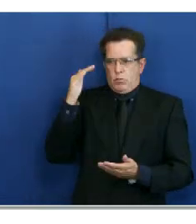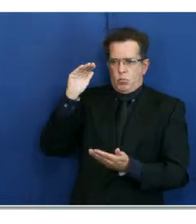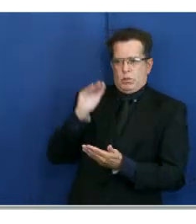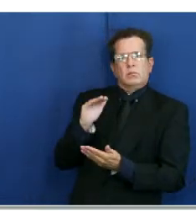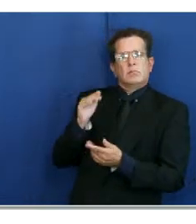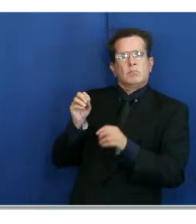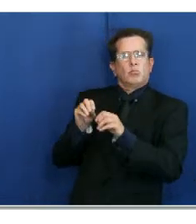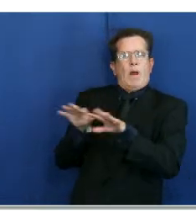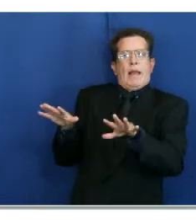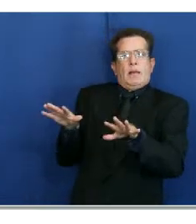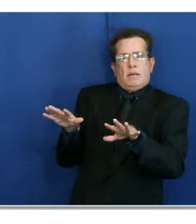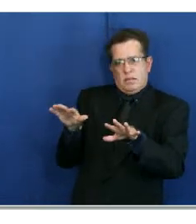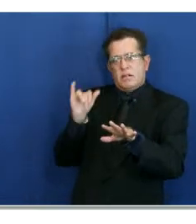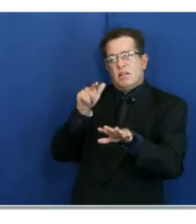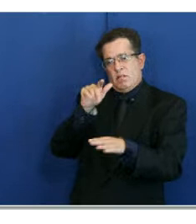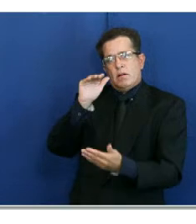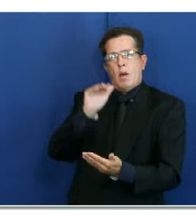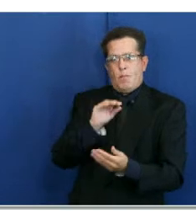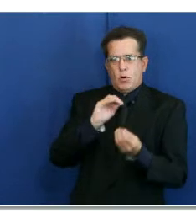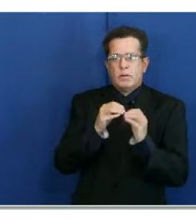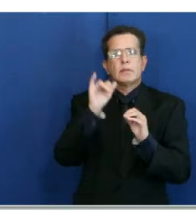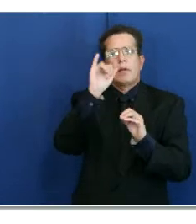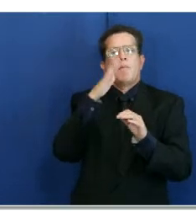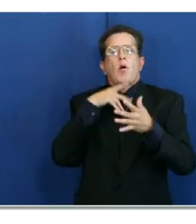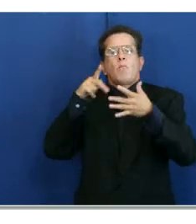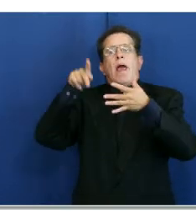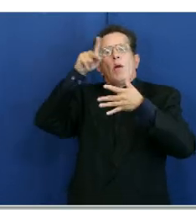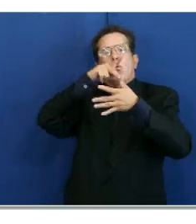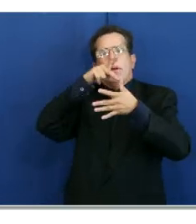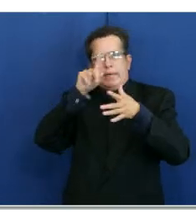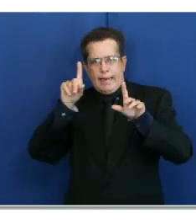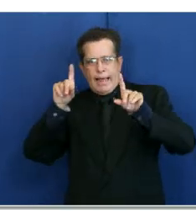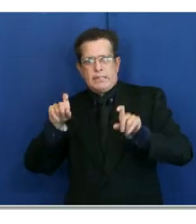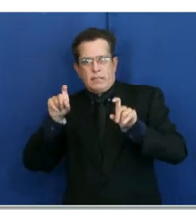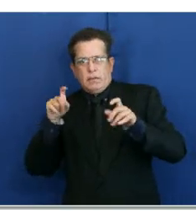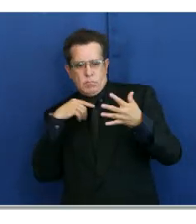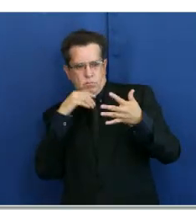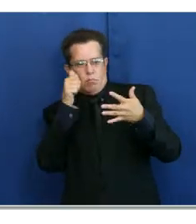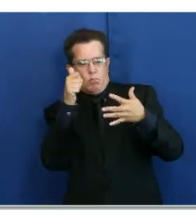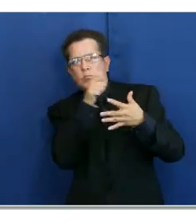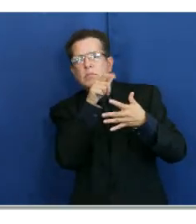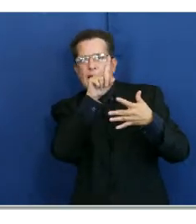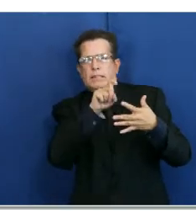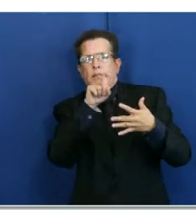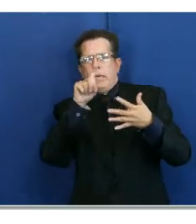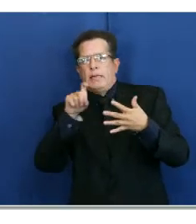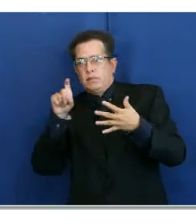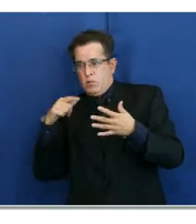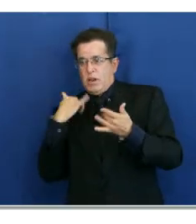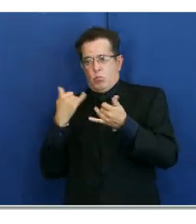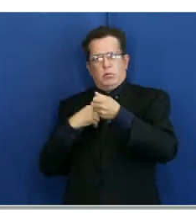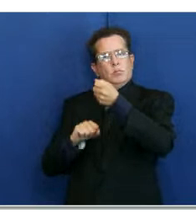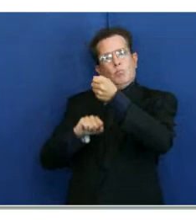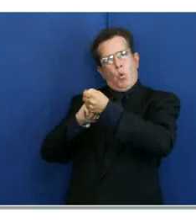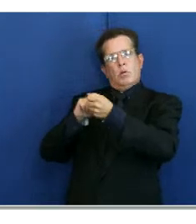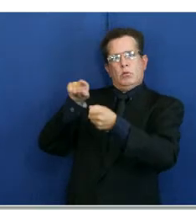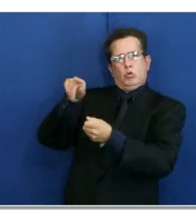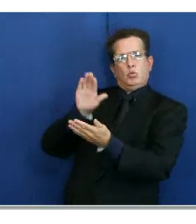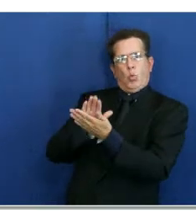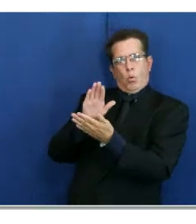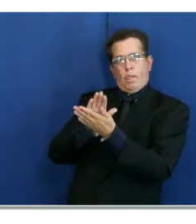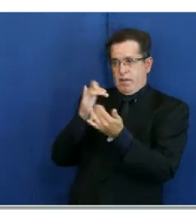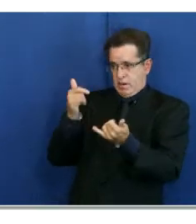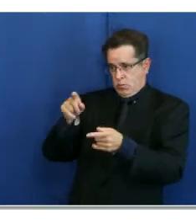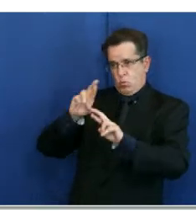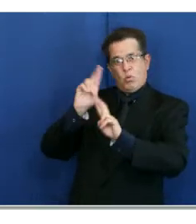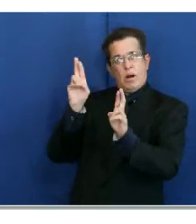is a re-emphasis on our priority testing that we're seeing. We do expect, as we are supporting schools that are beginning the process